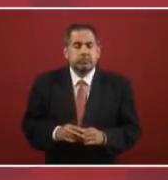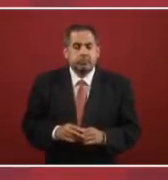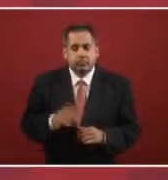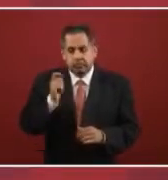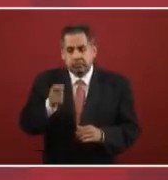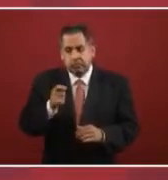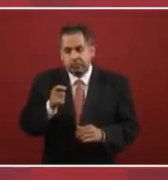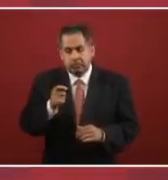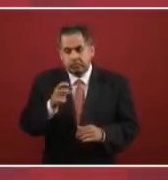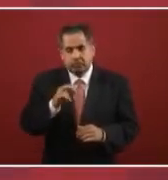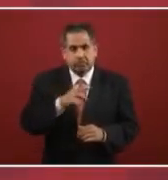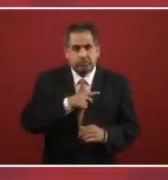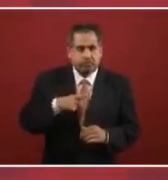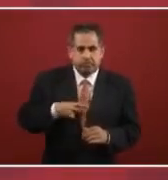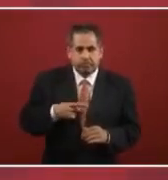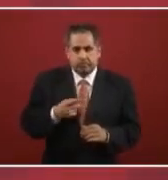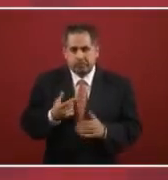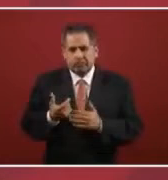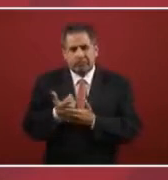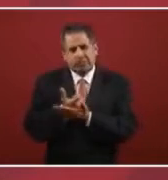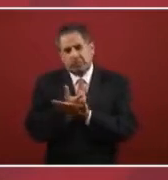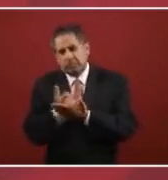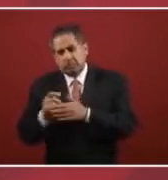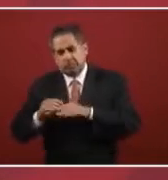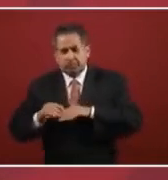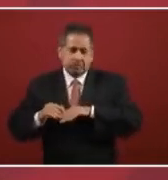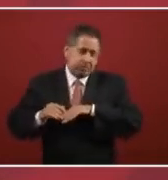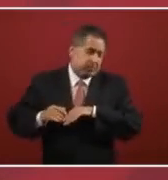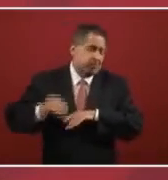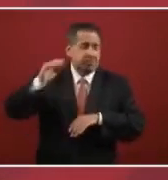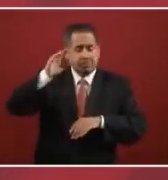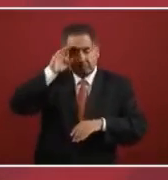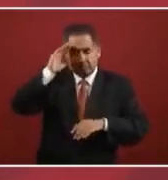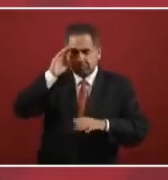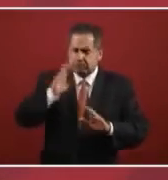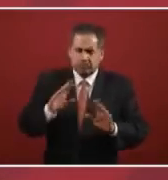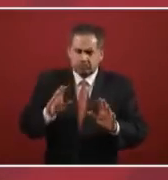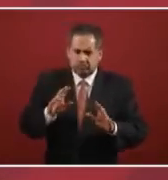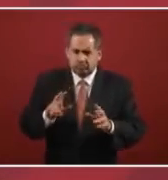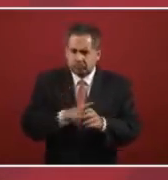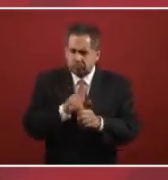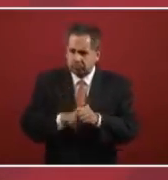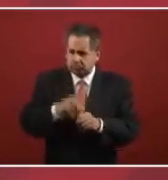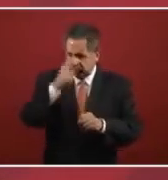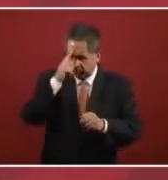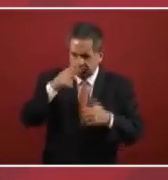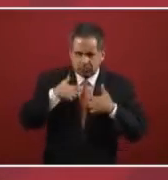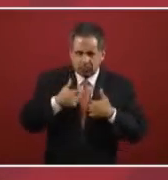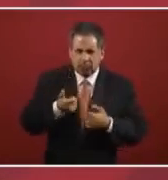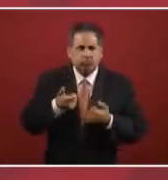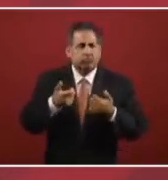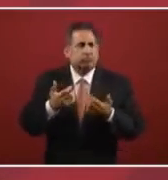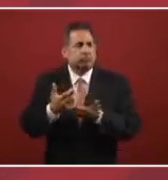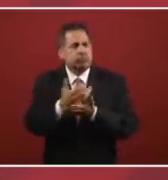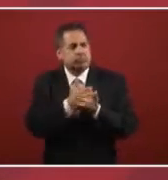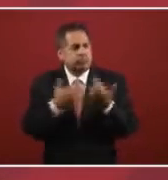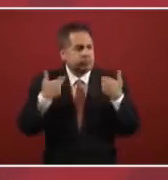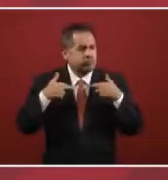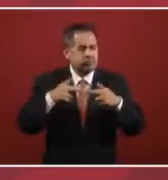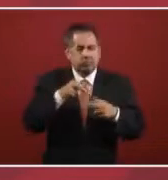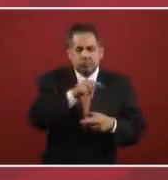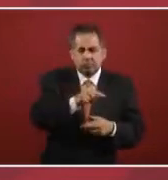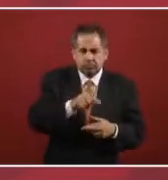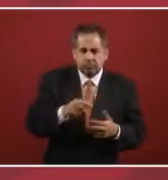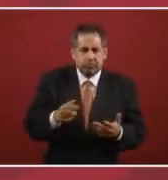ya no haya but that there not be any elevadísimos. elevated Hay que salaries. considerar cuánto gana We need to un maestro, consider what